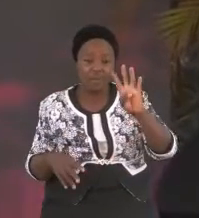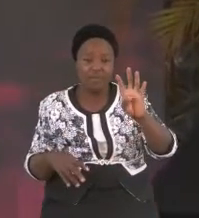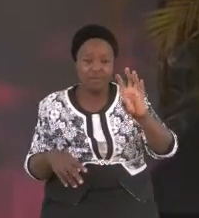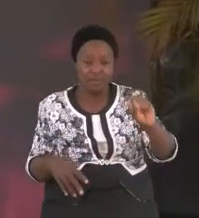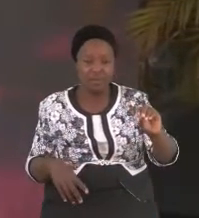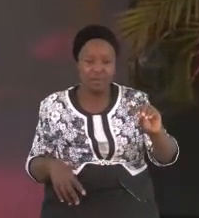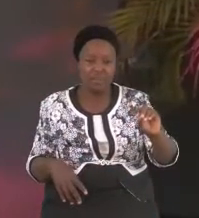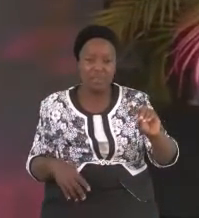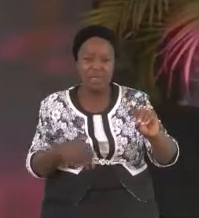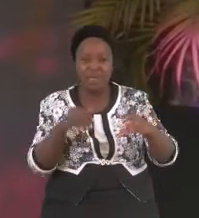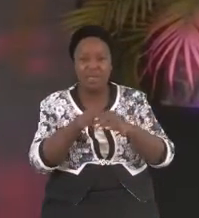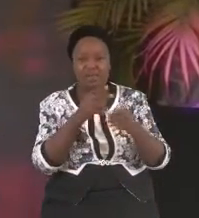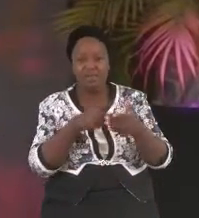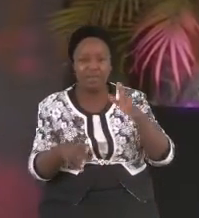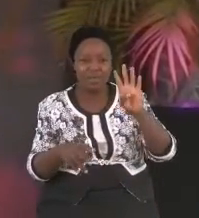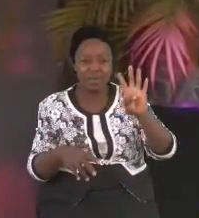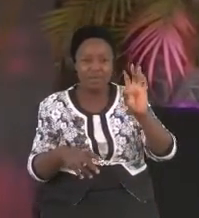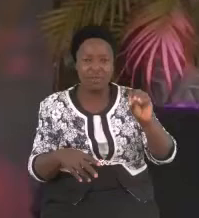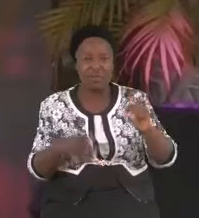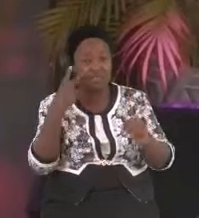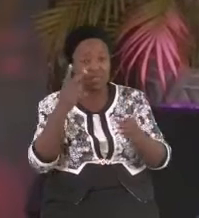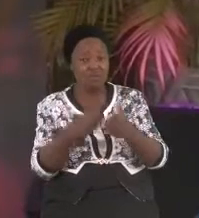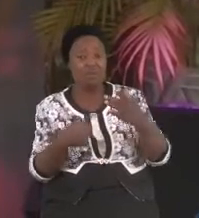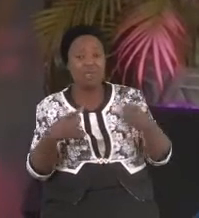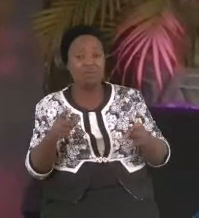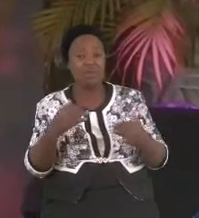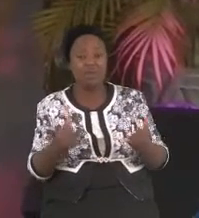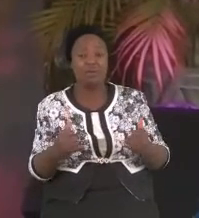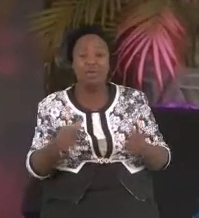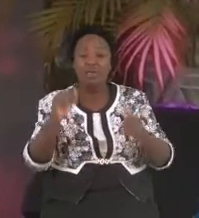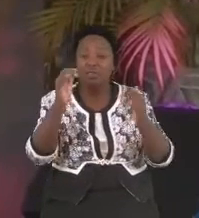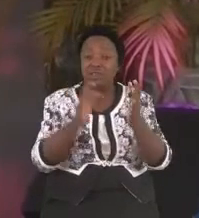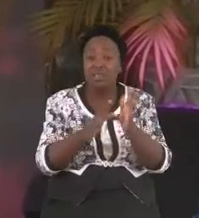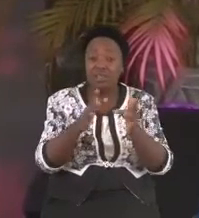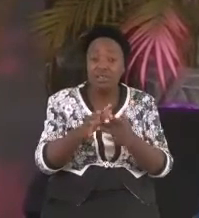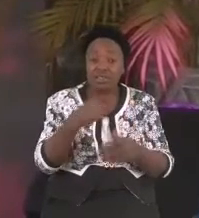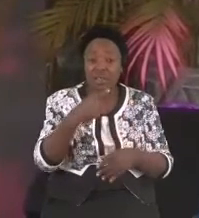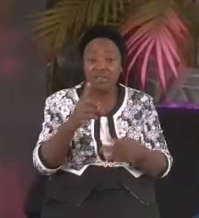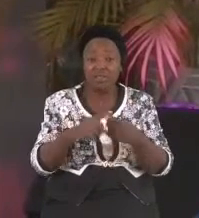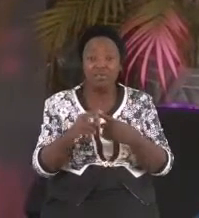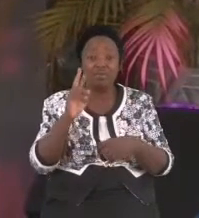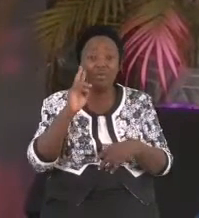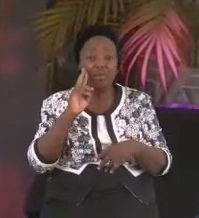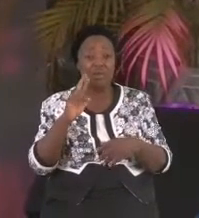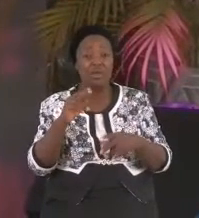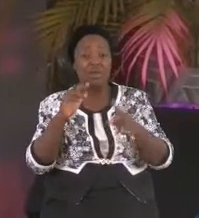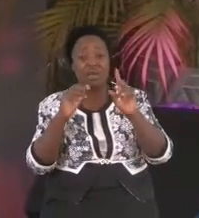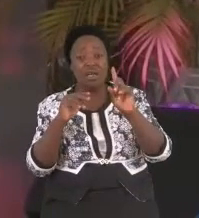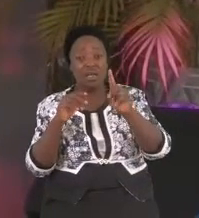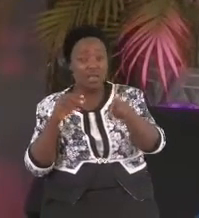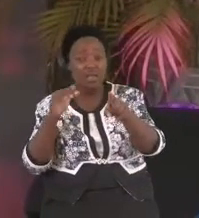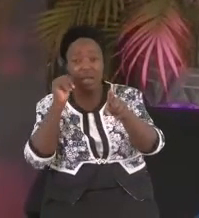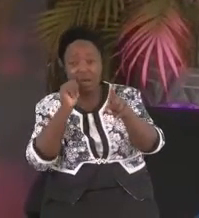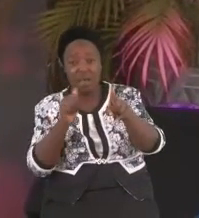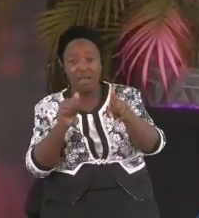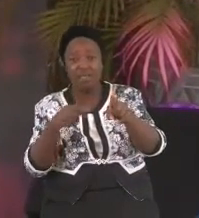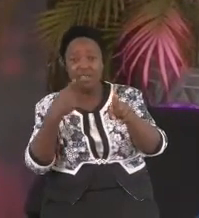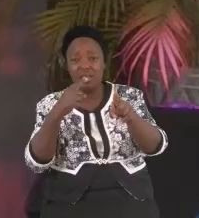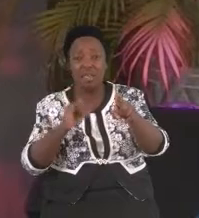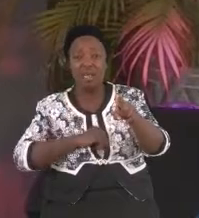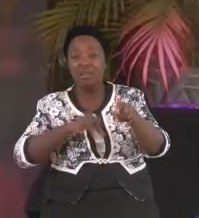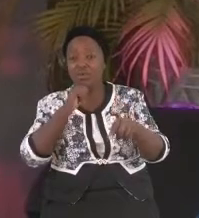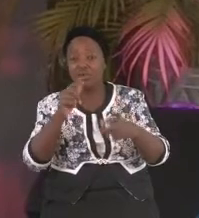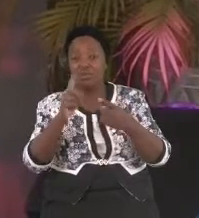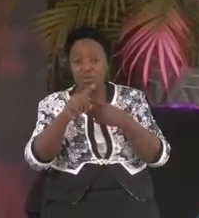in verse 40 look at what happened now jesus said unto her said i not unto thee that